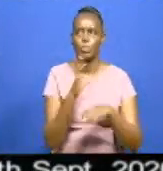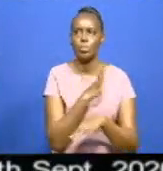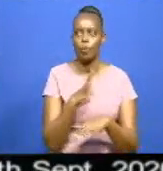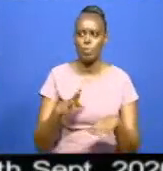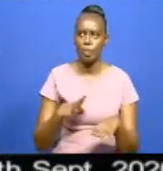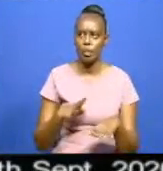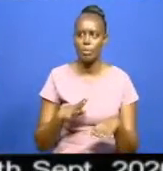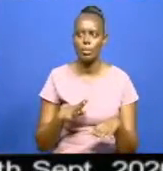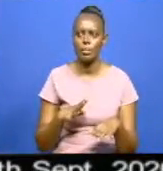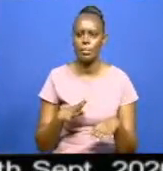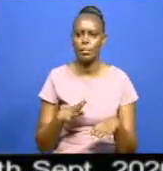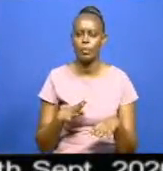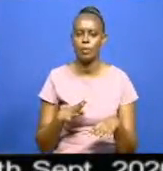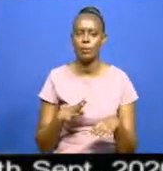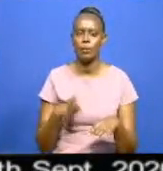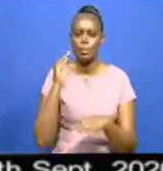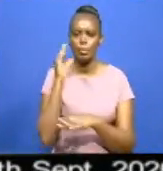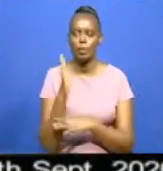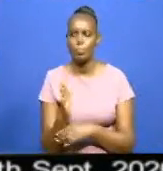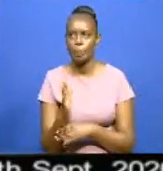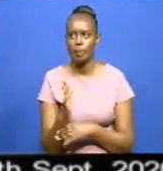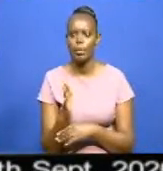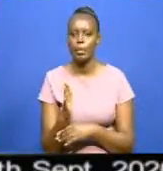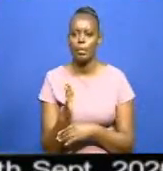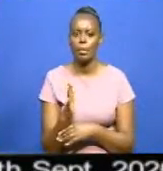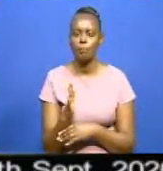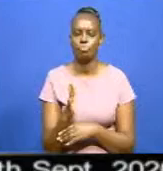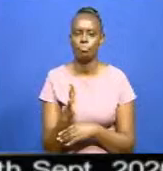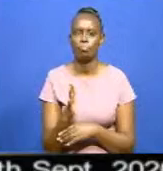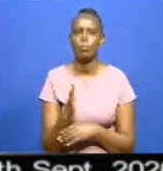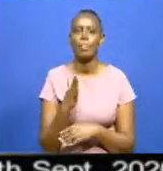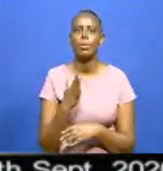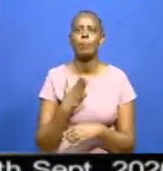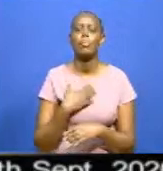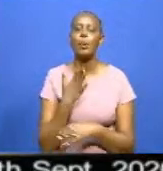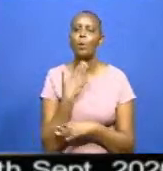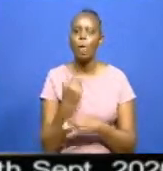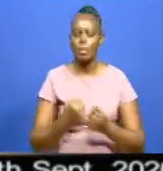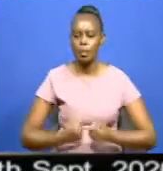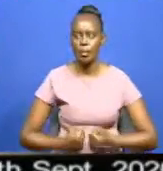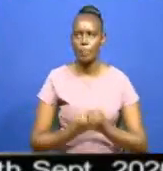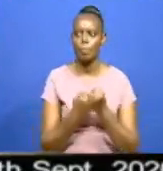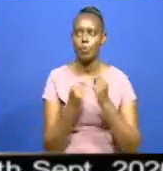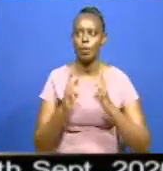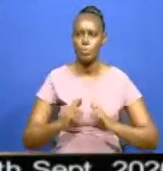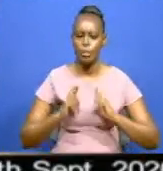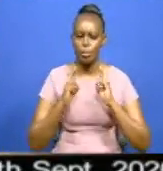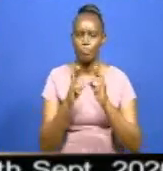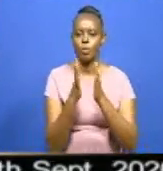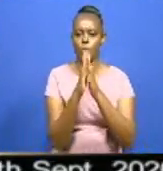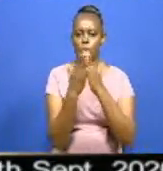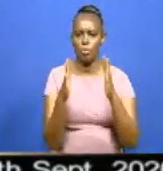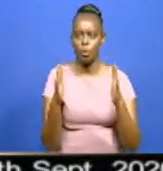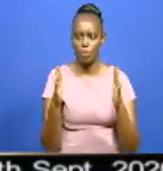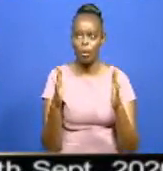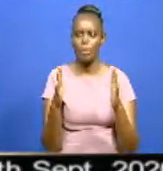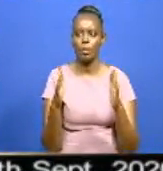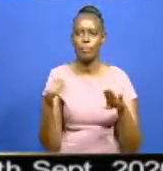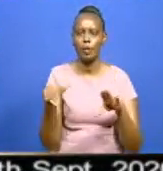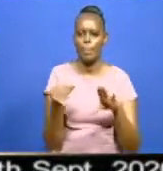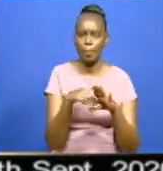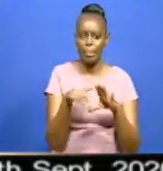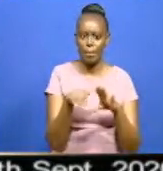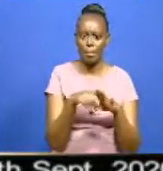committee. Mr. Speaker, from onstart, I want to support the report and congratulate the